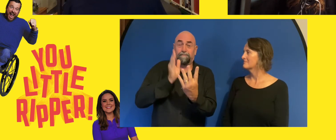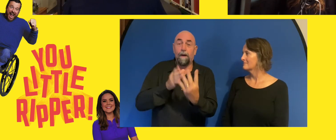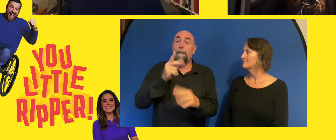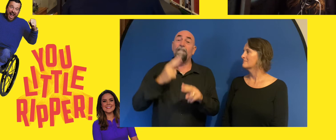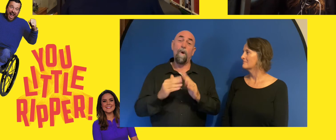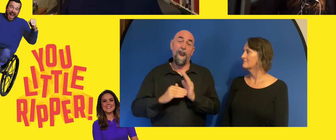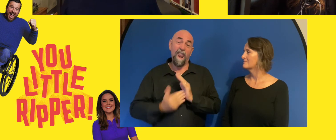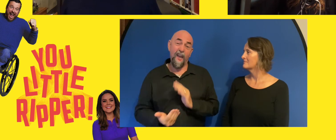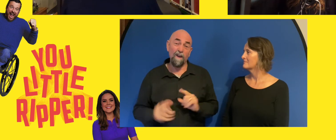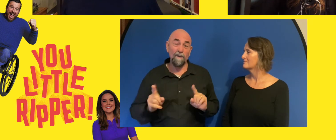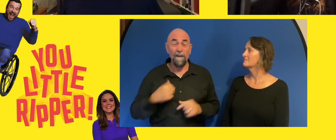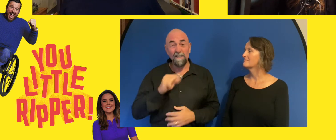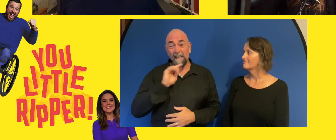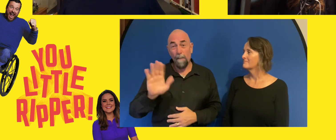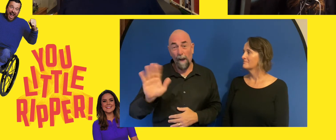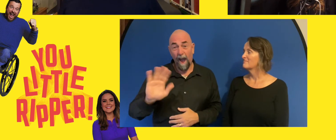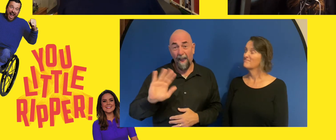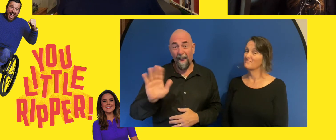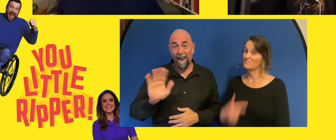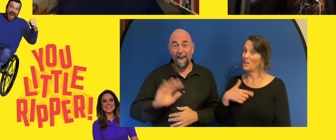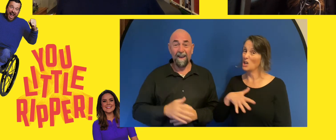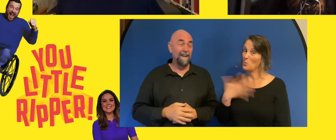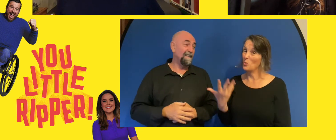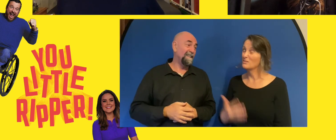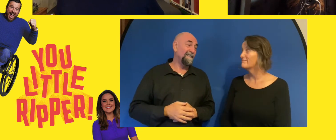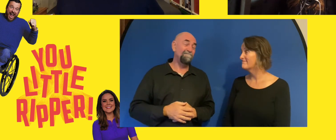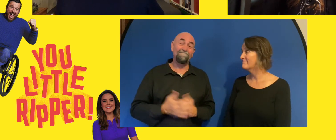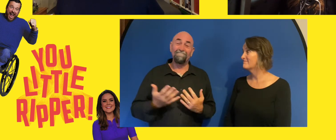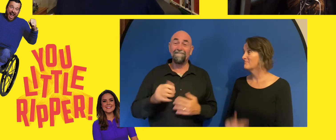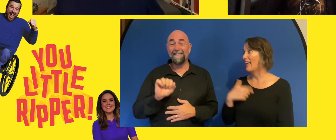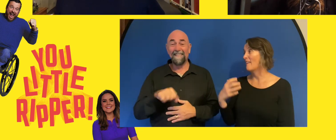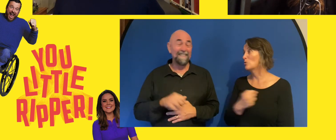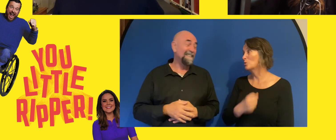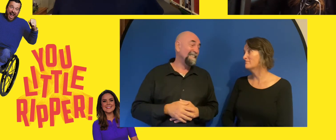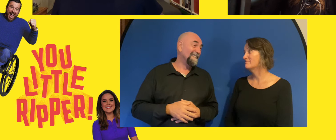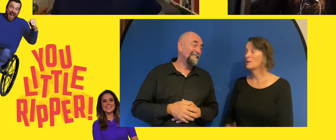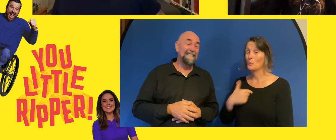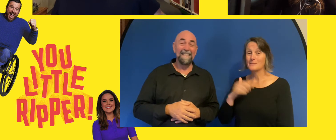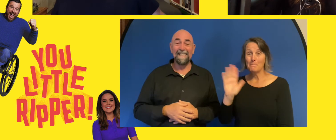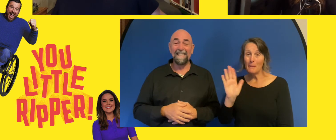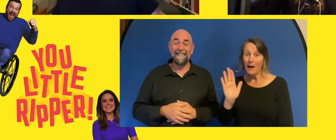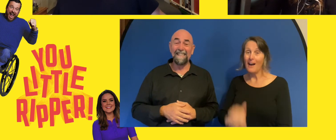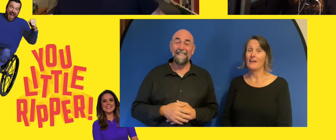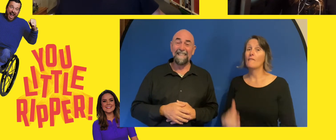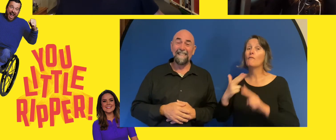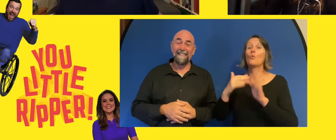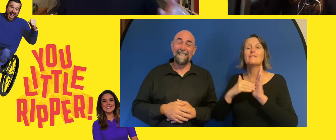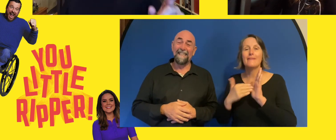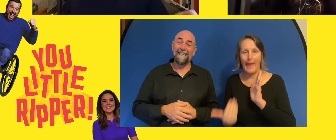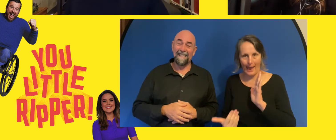we have to kind of say goodbye. I don't want to, but I'll do it. I'll do it for you, Kurt Fearnley. I'll say goodbye for